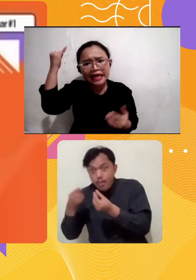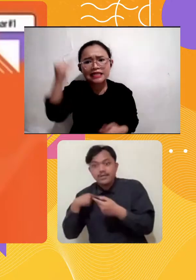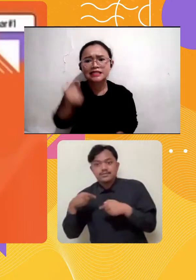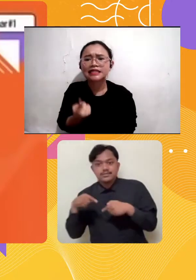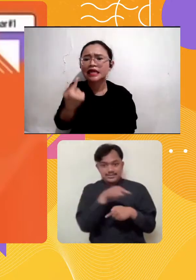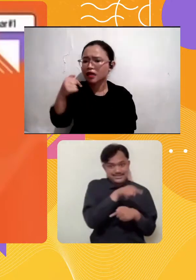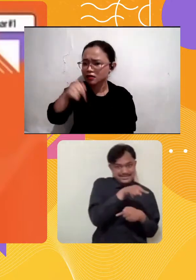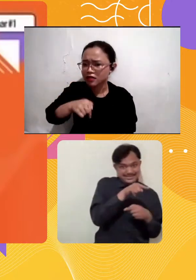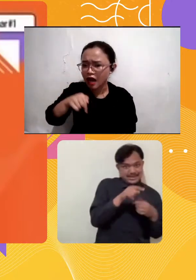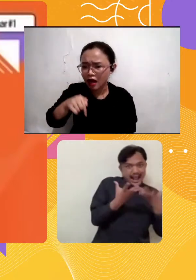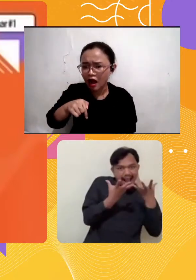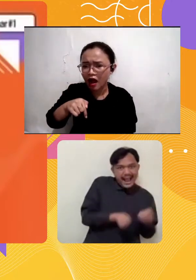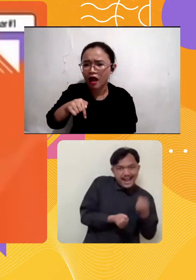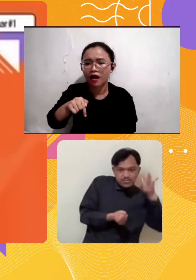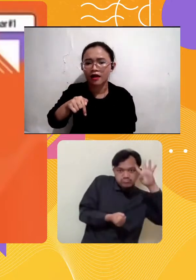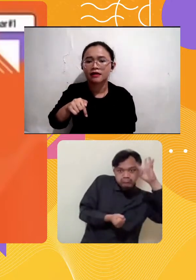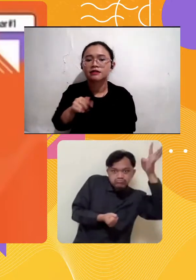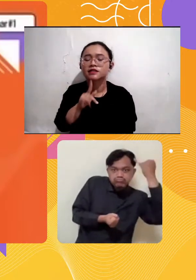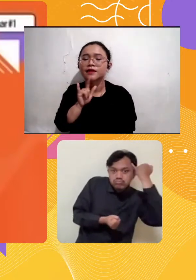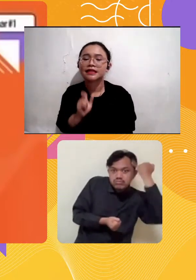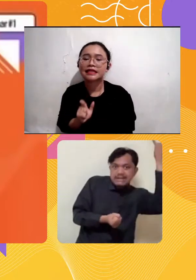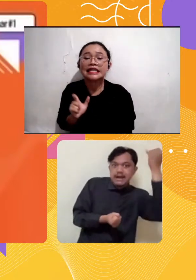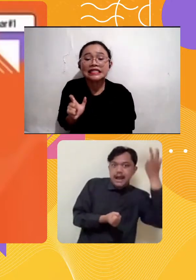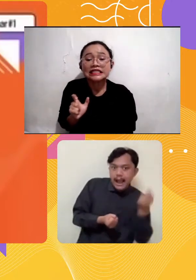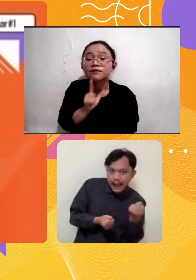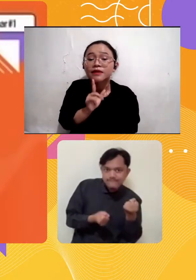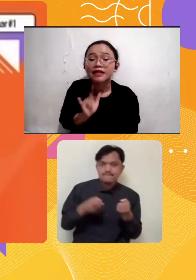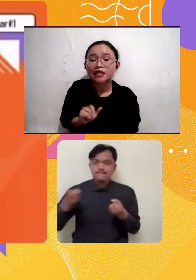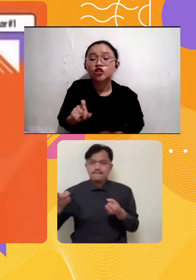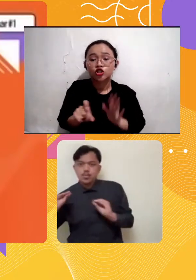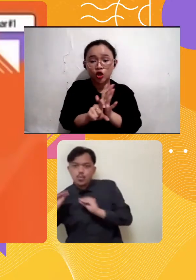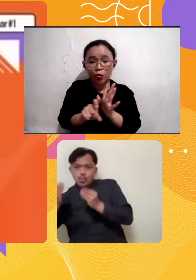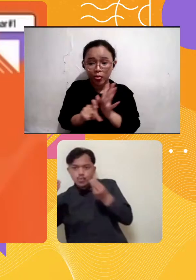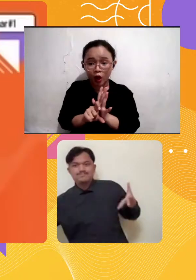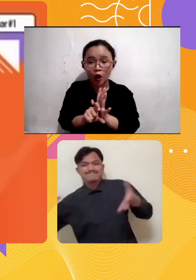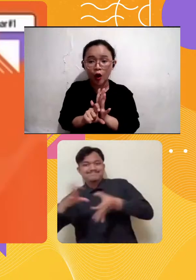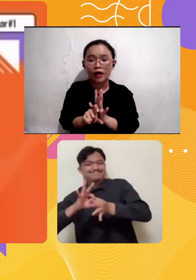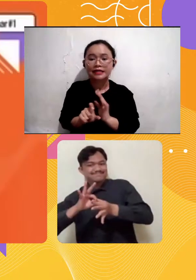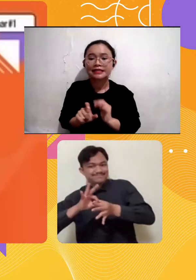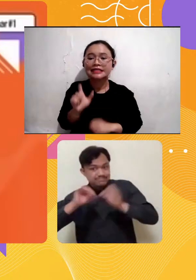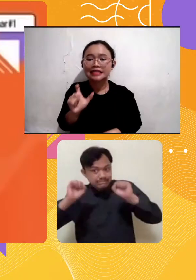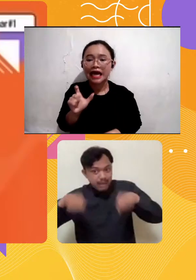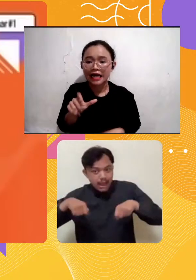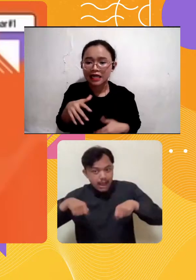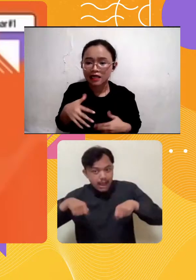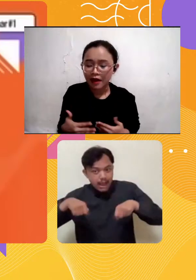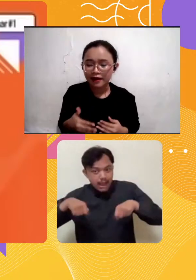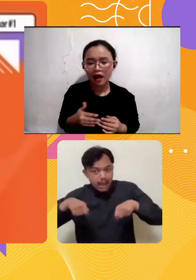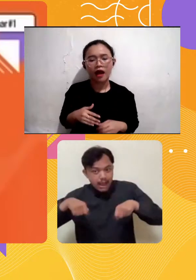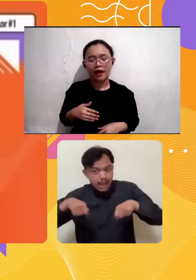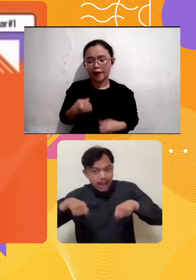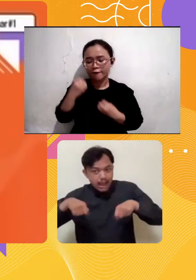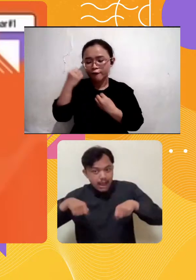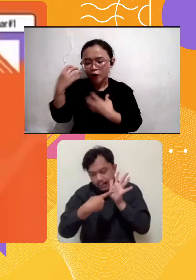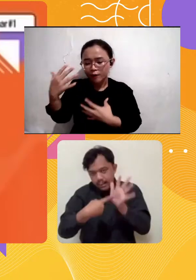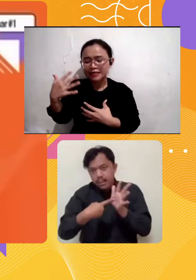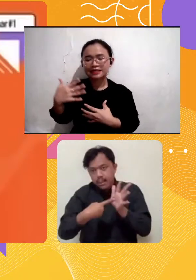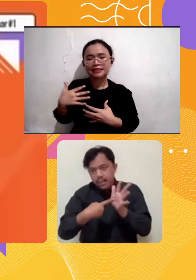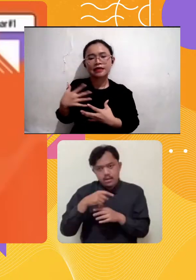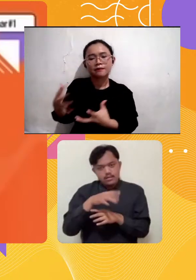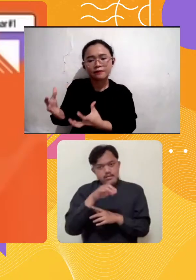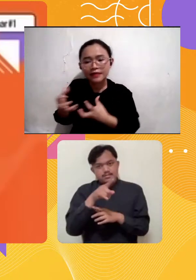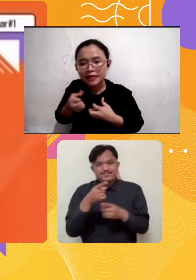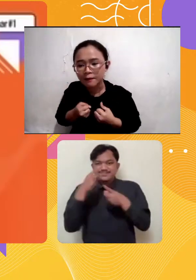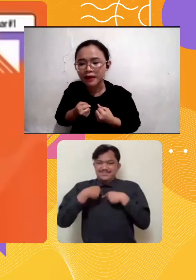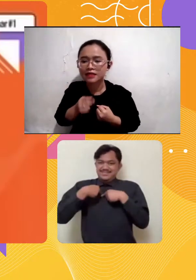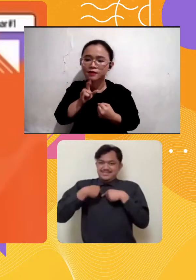about how we can actually access the information, access the services. If it is not like